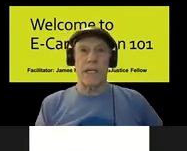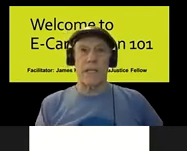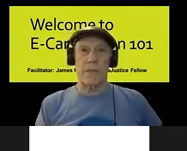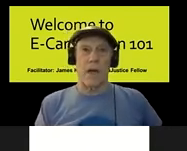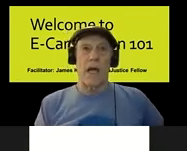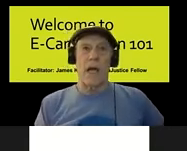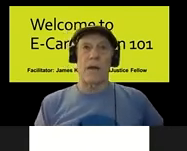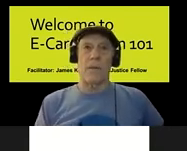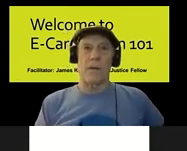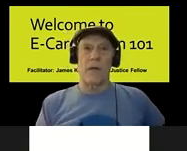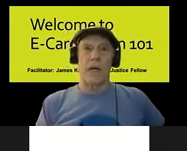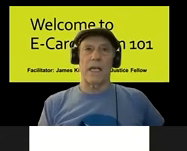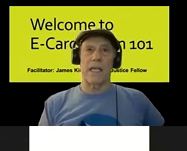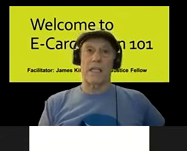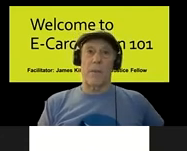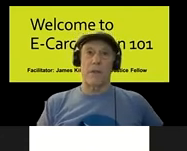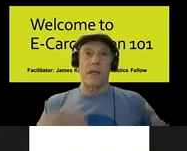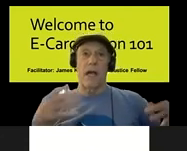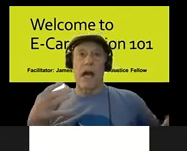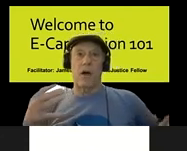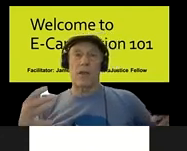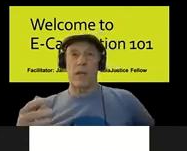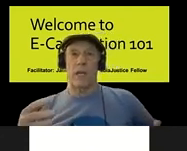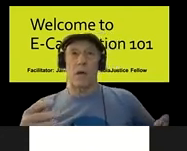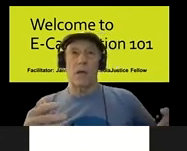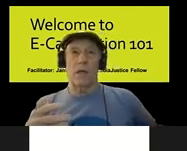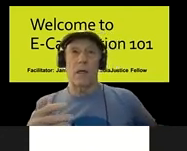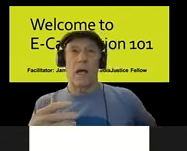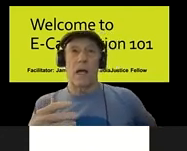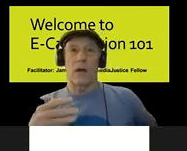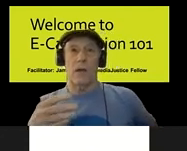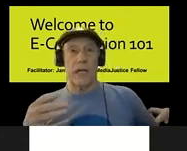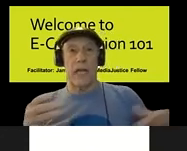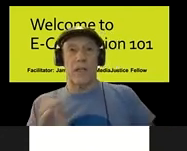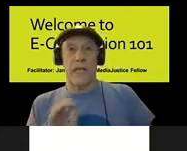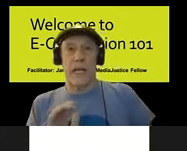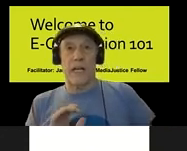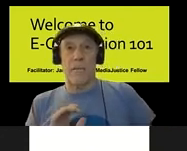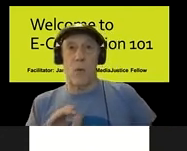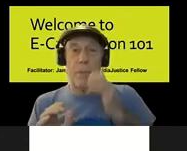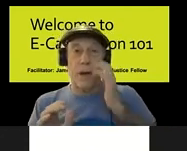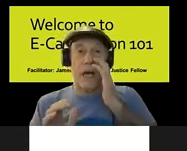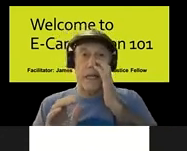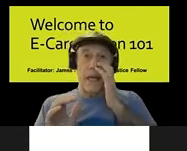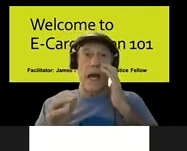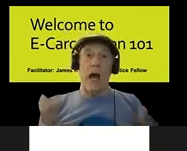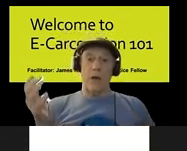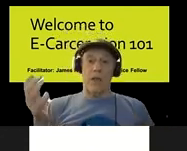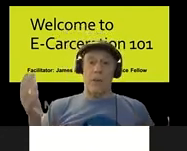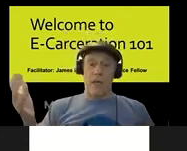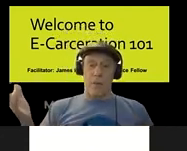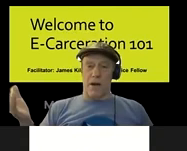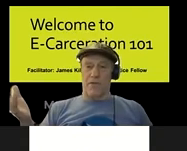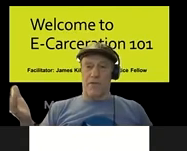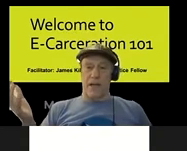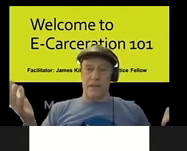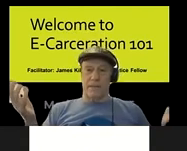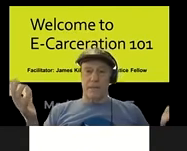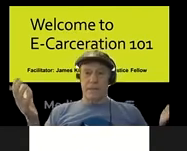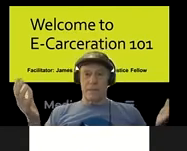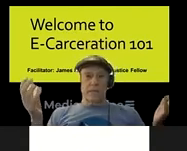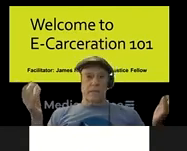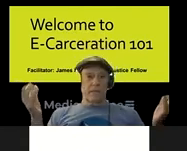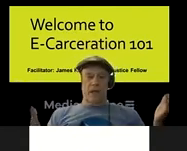some ideas and ideas about how your locational data can be weaponized and how it can be